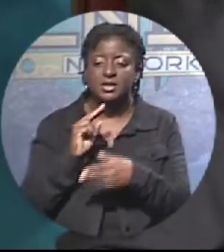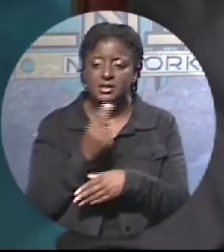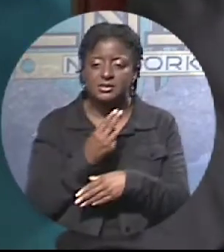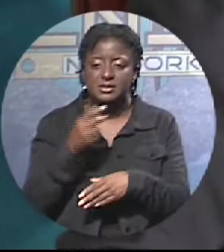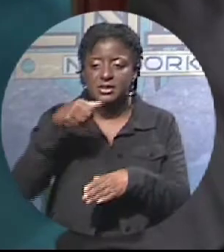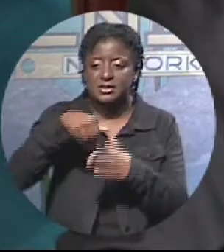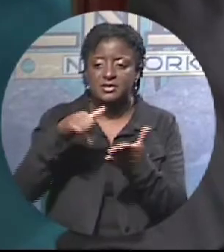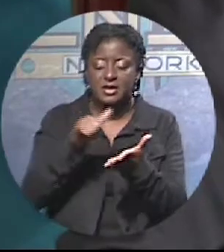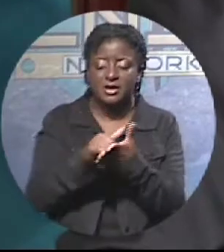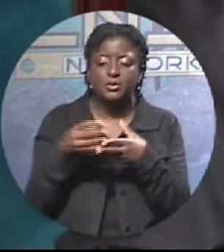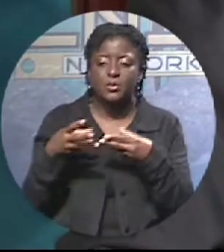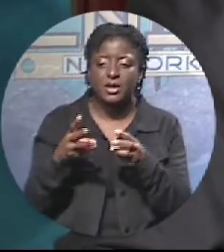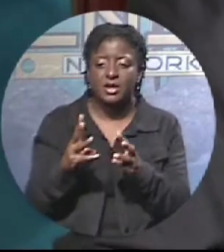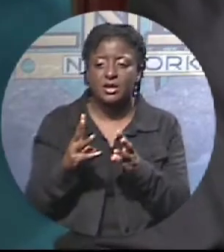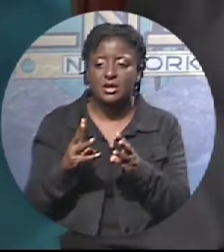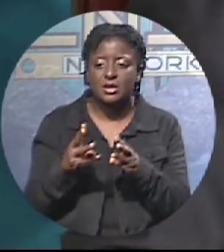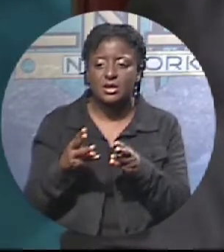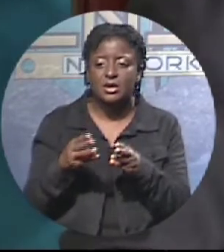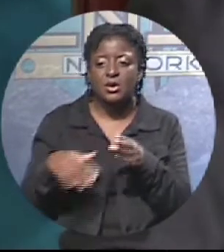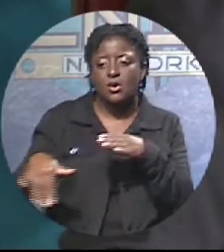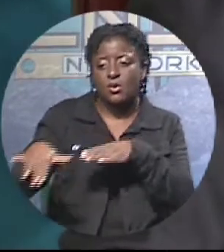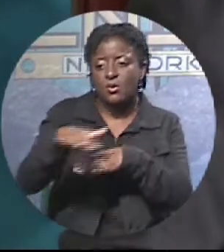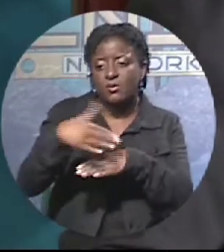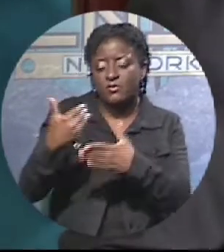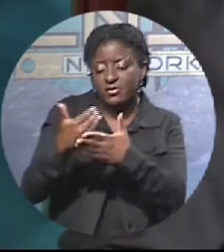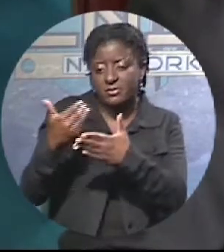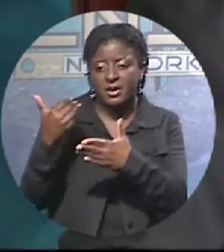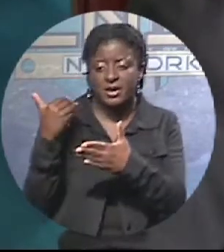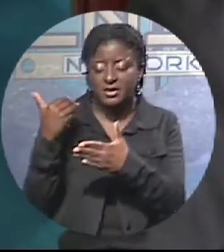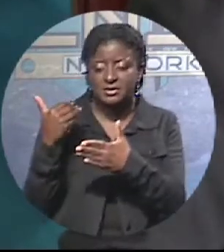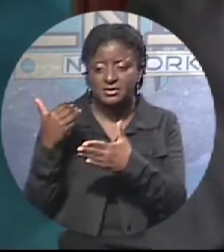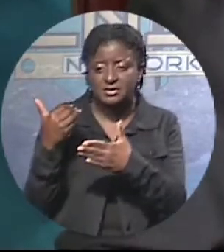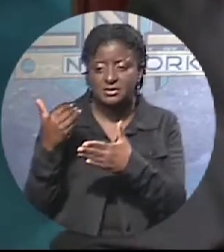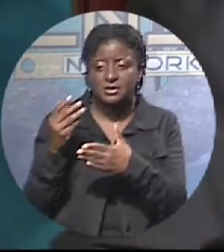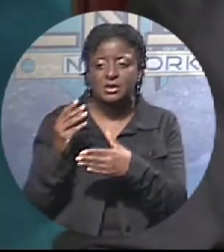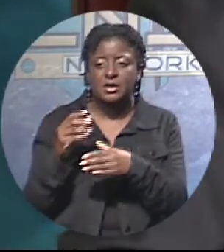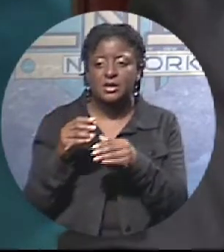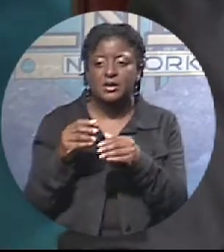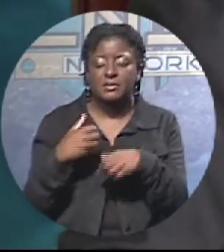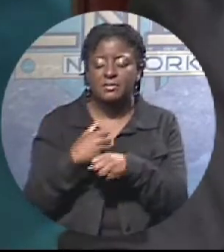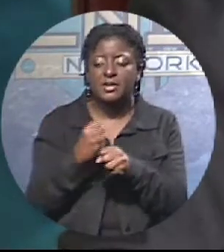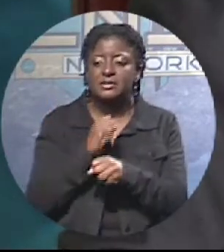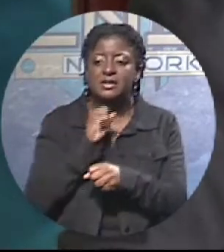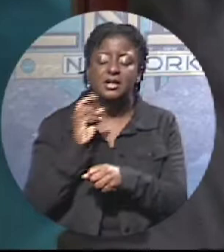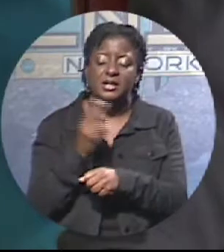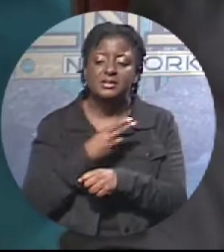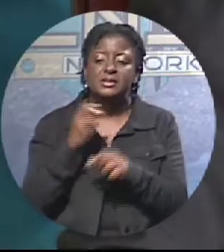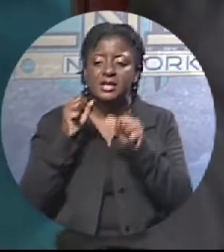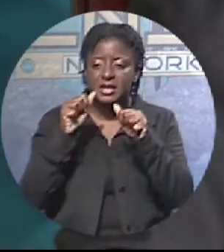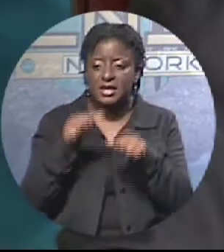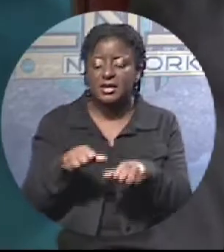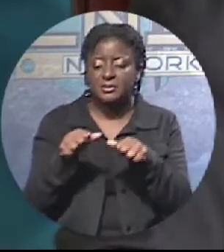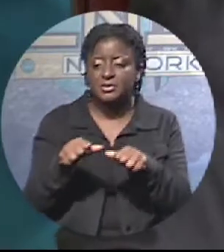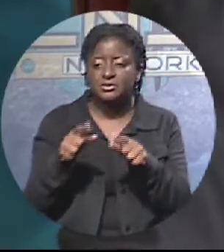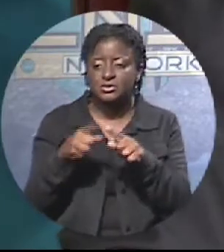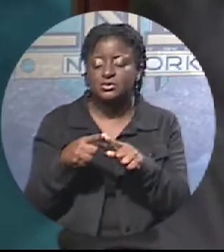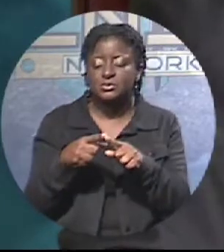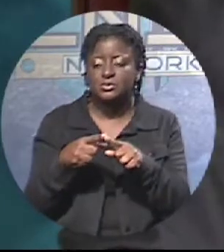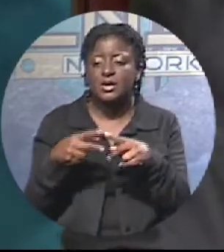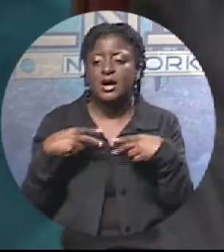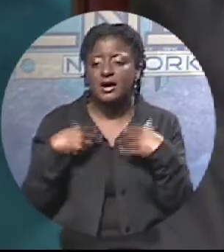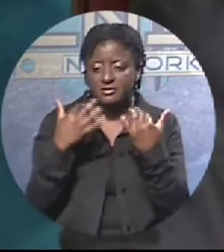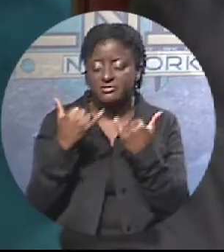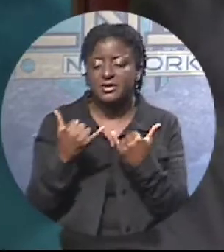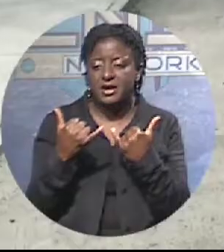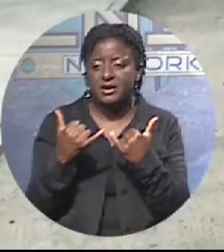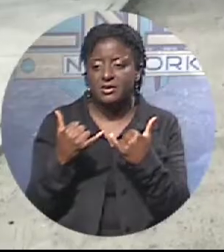course of the years, which has led to us being able to have now incarcerated many very